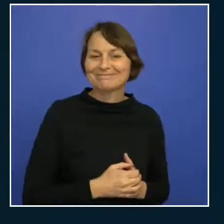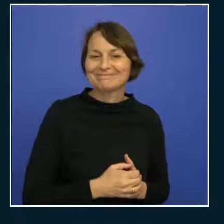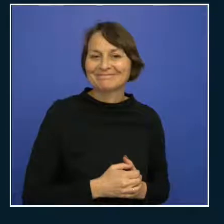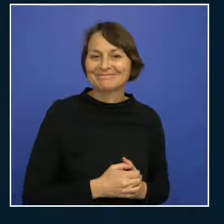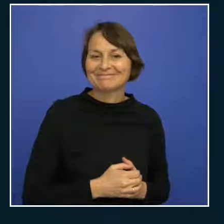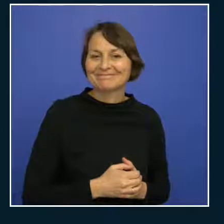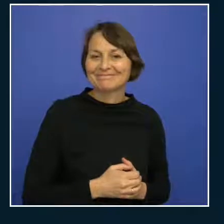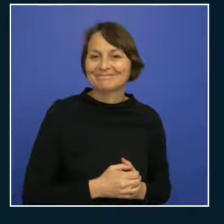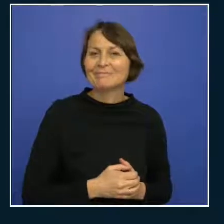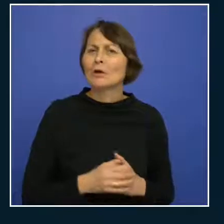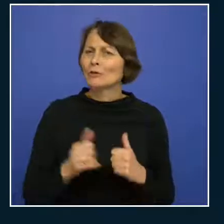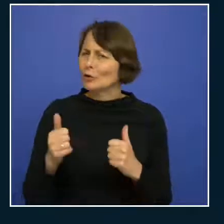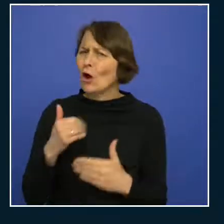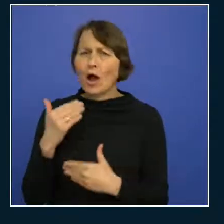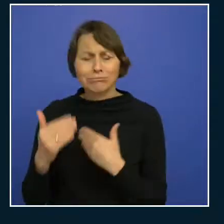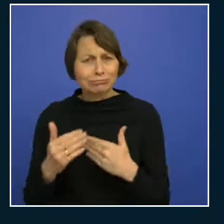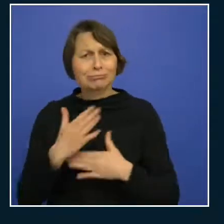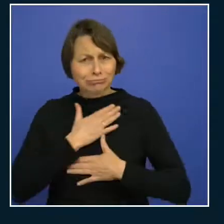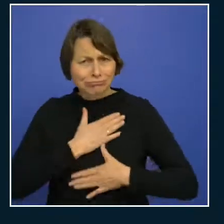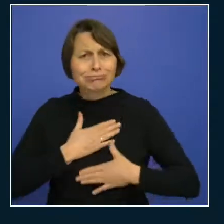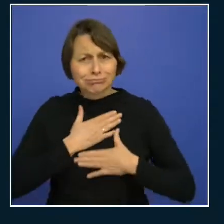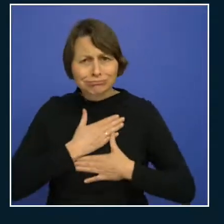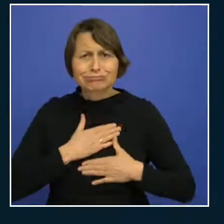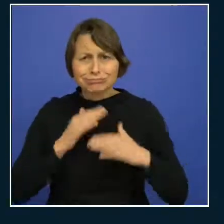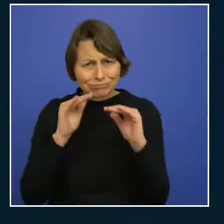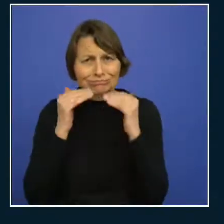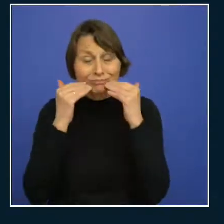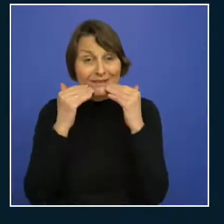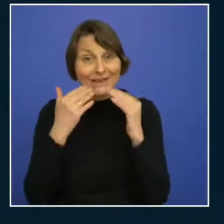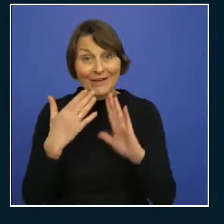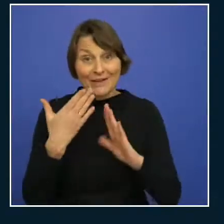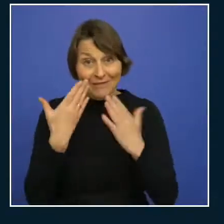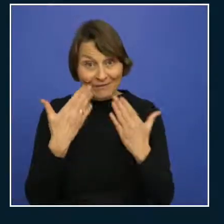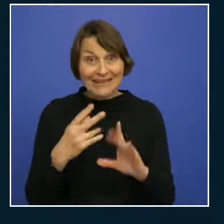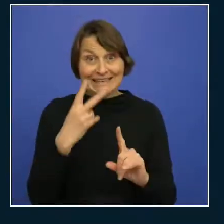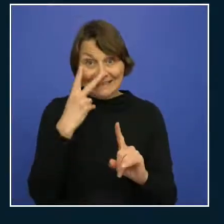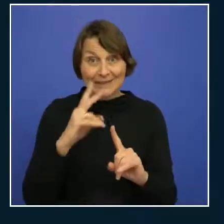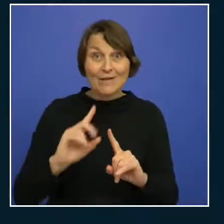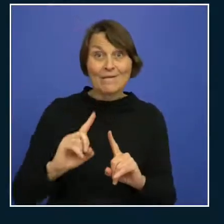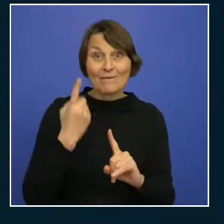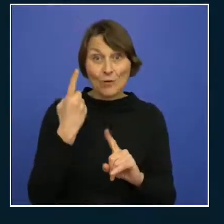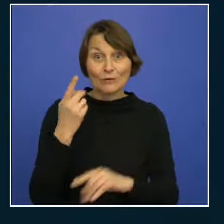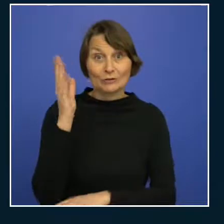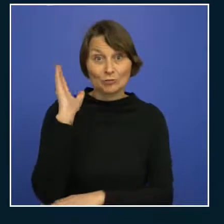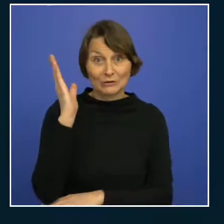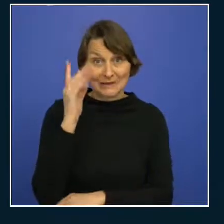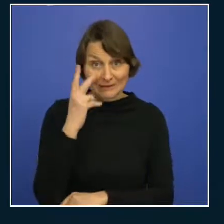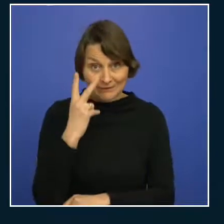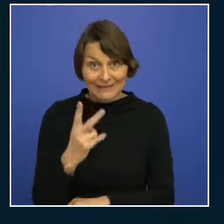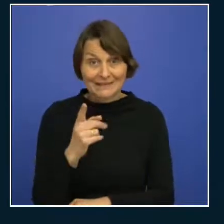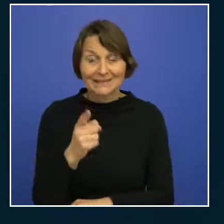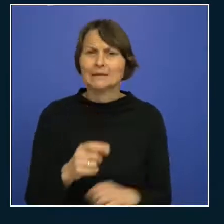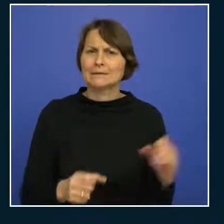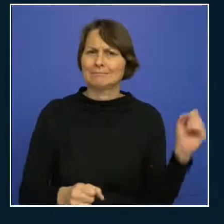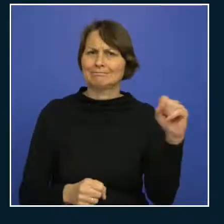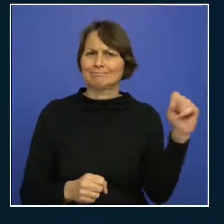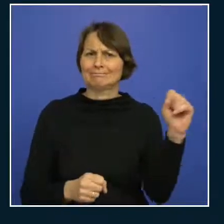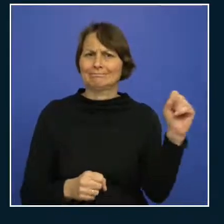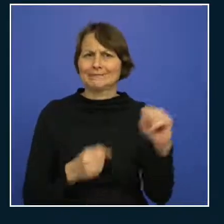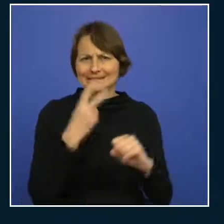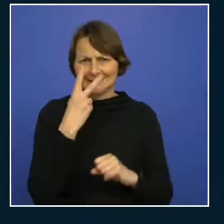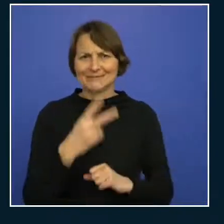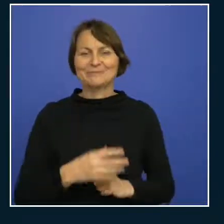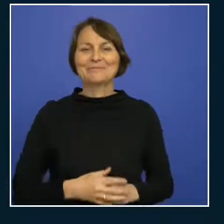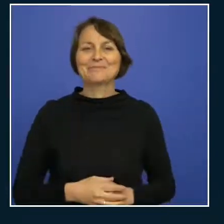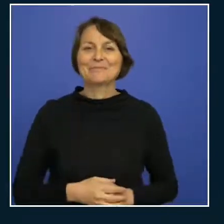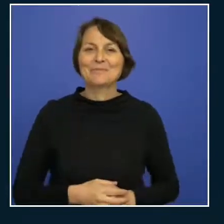Chugging along. No, we're having fun. Did you see the first session of the evening by chance? Yeah, I did. That